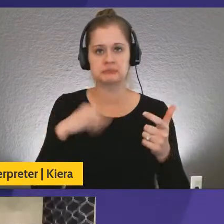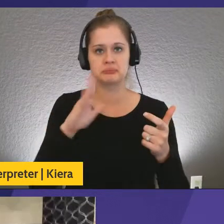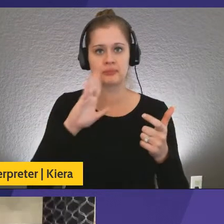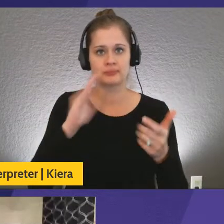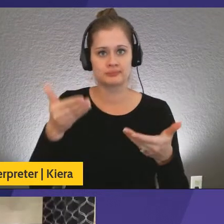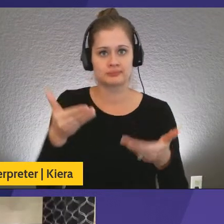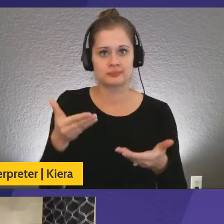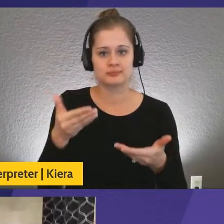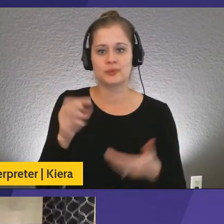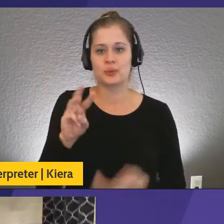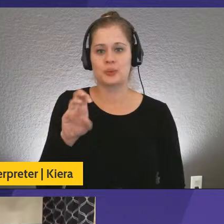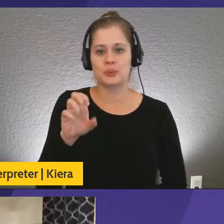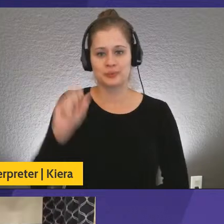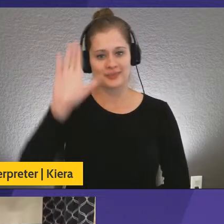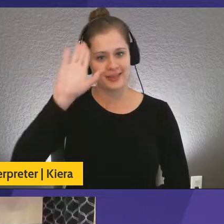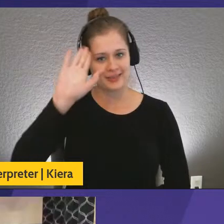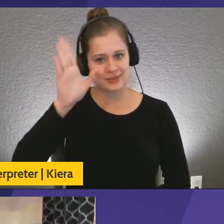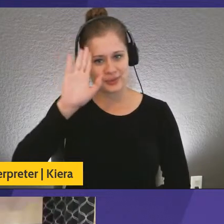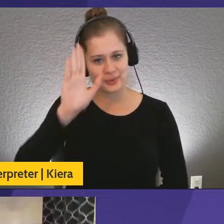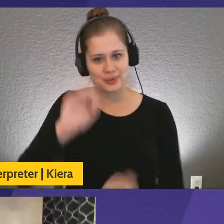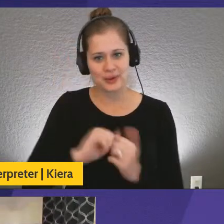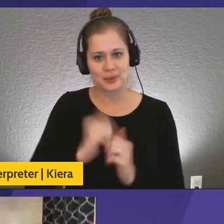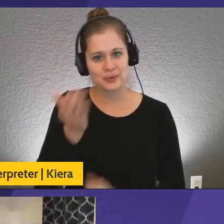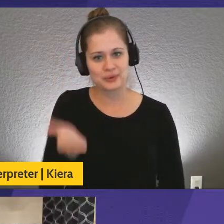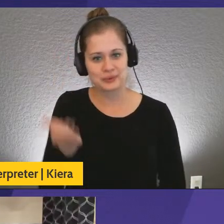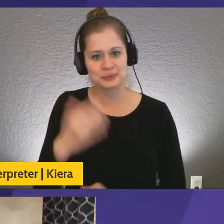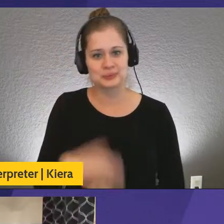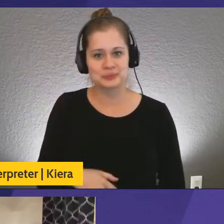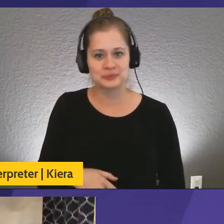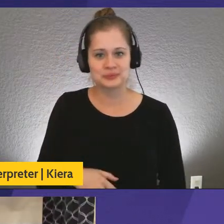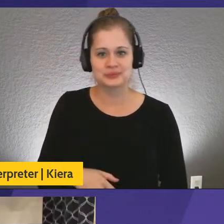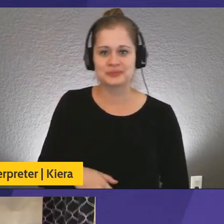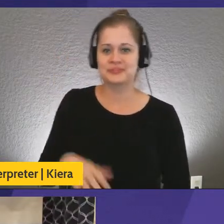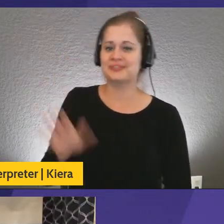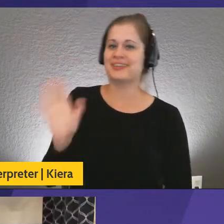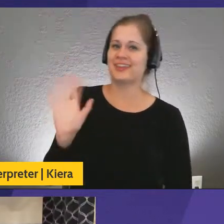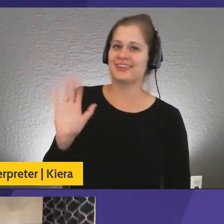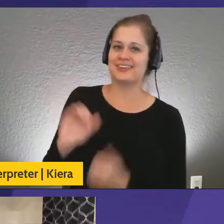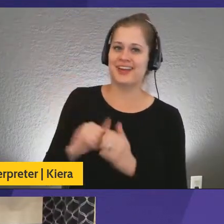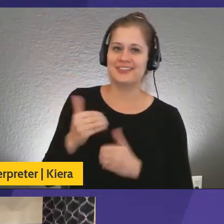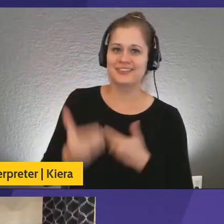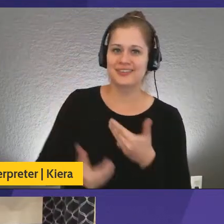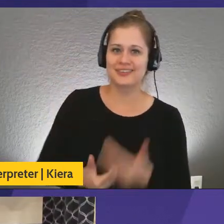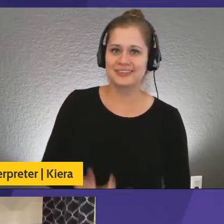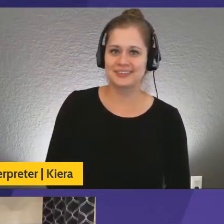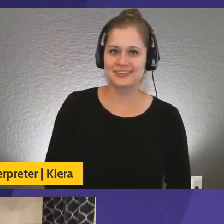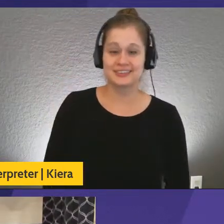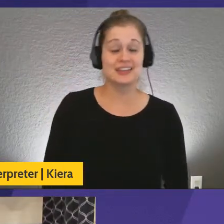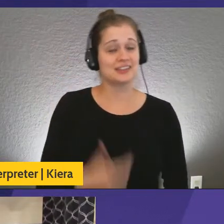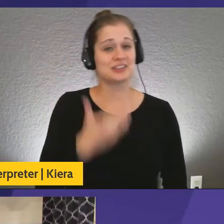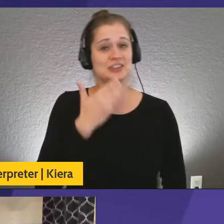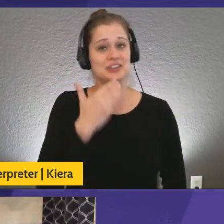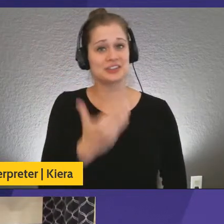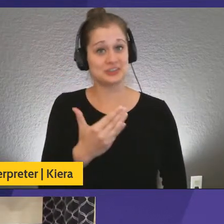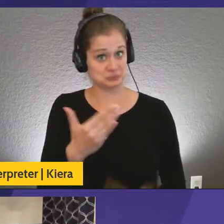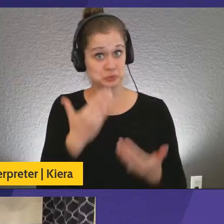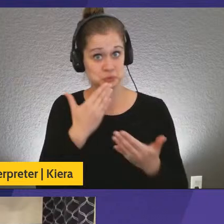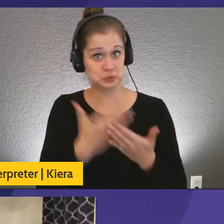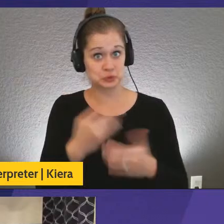to the stream. Hello, how are you? Hi there, how's it going? Are you good? Having a good